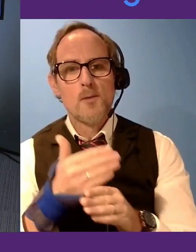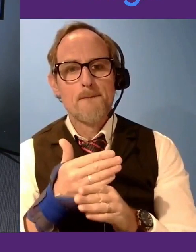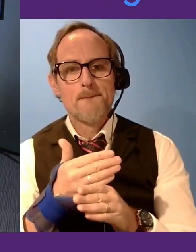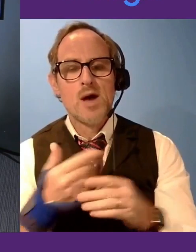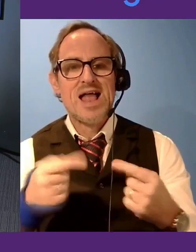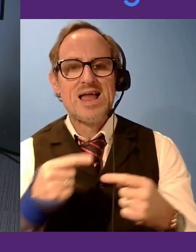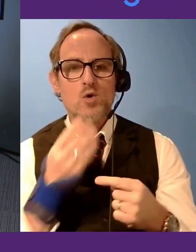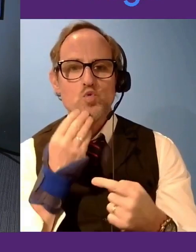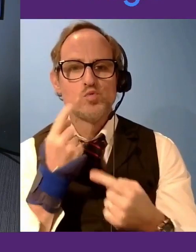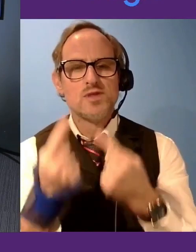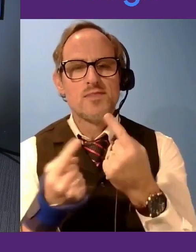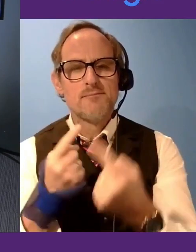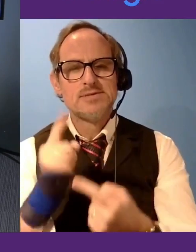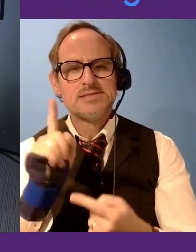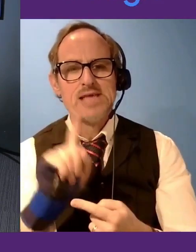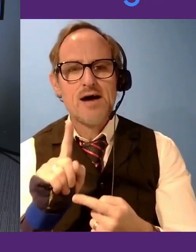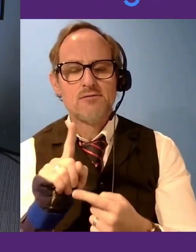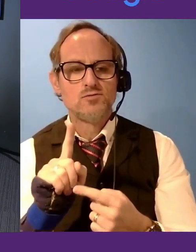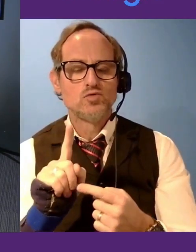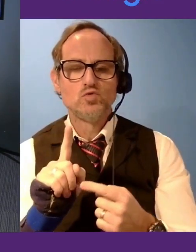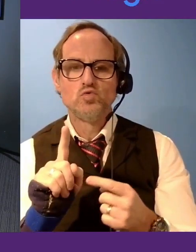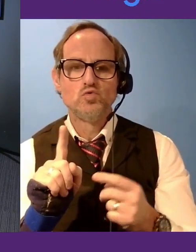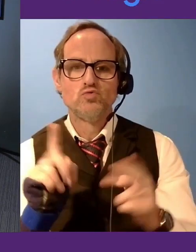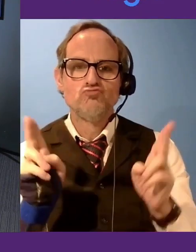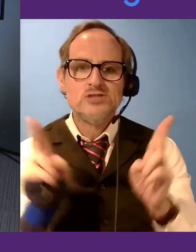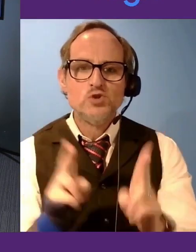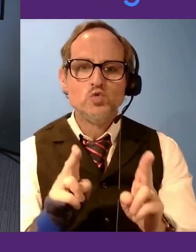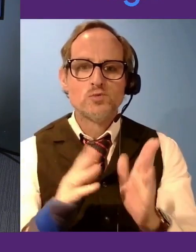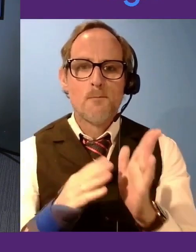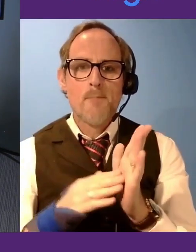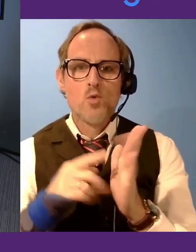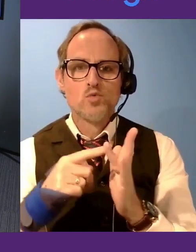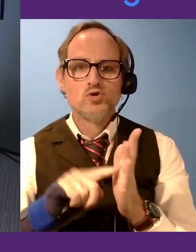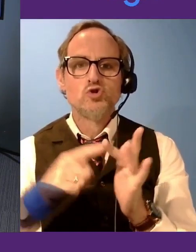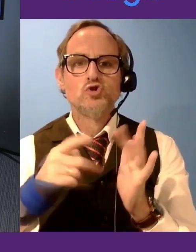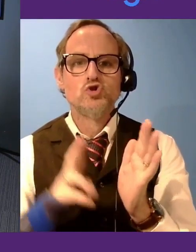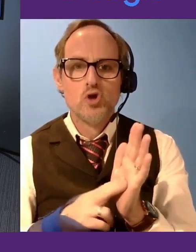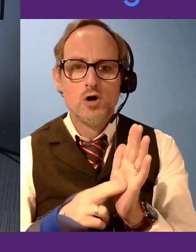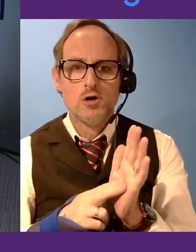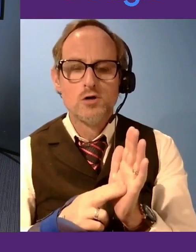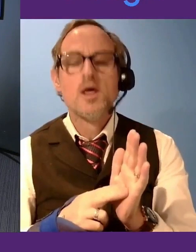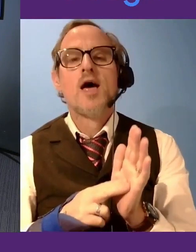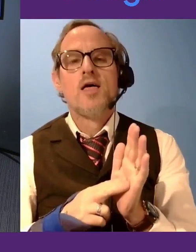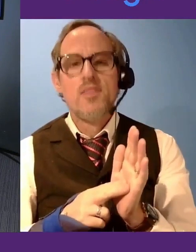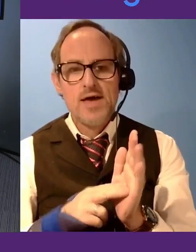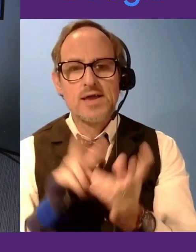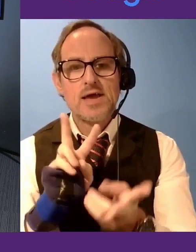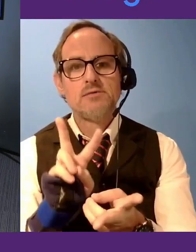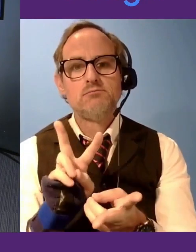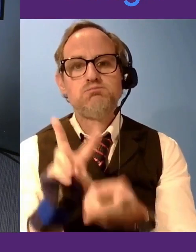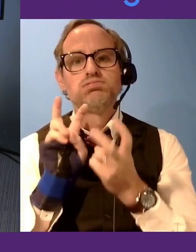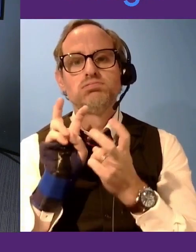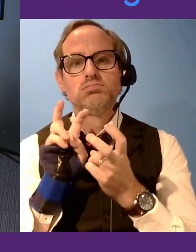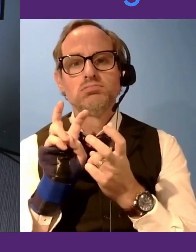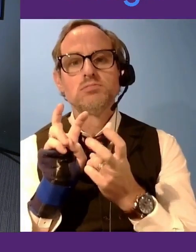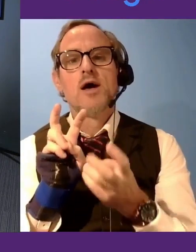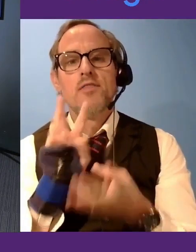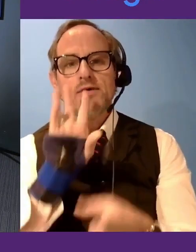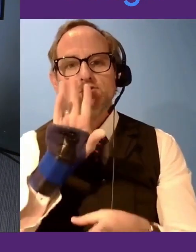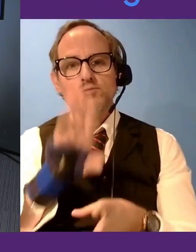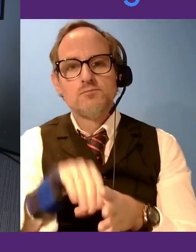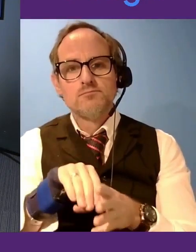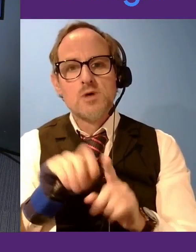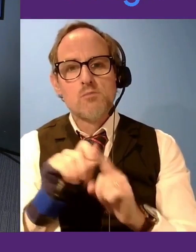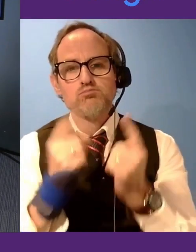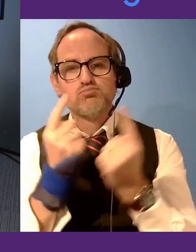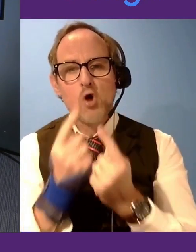ability to reduce motion. And then you can pick that up as a CSS property, and you can build that into your product so that you can then tailor the